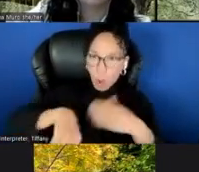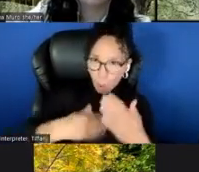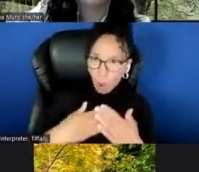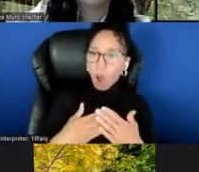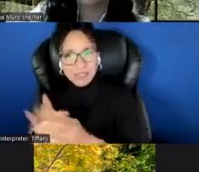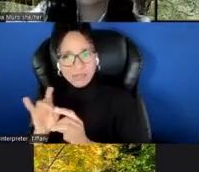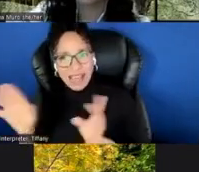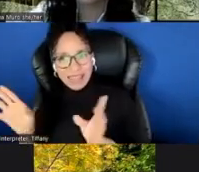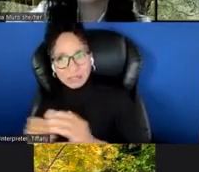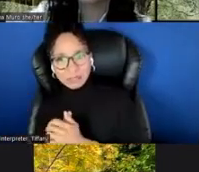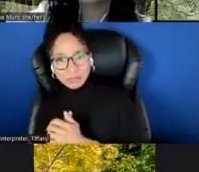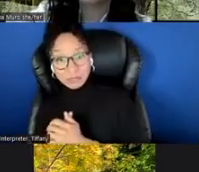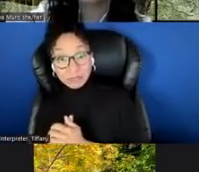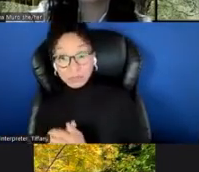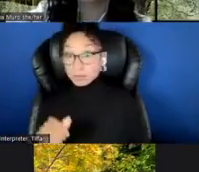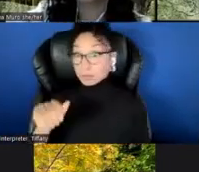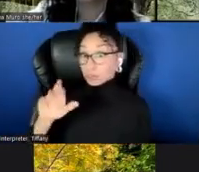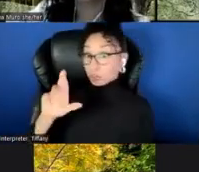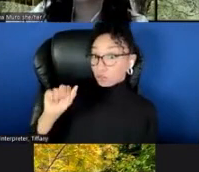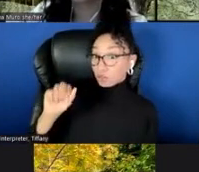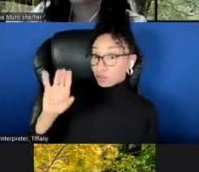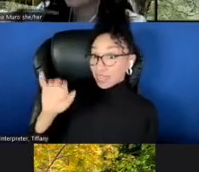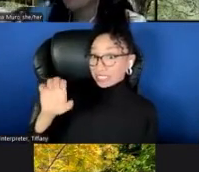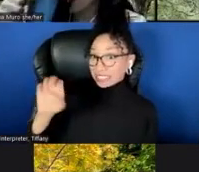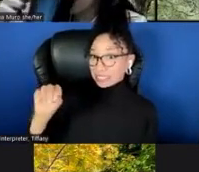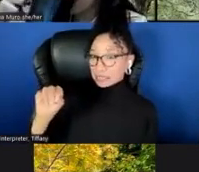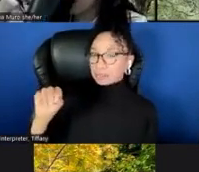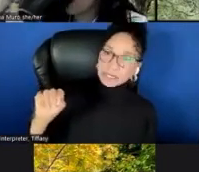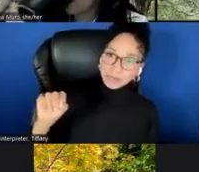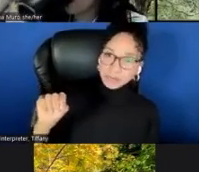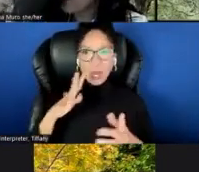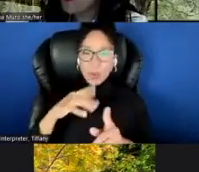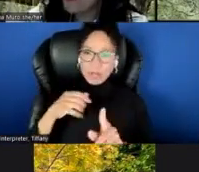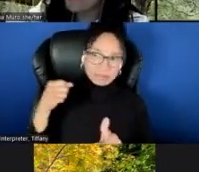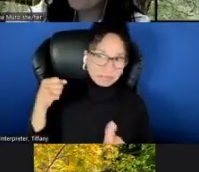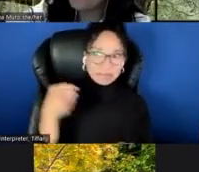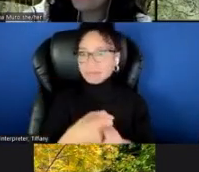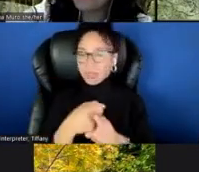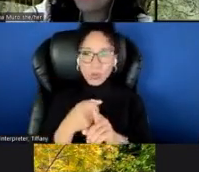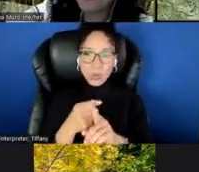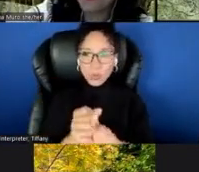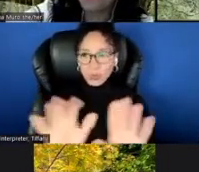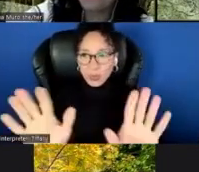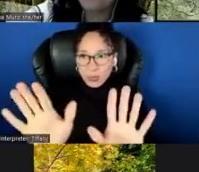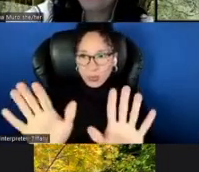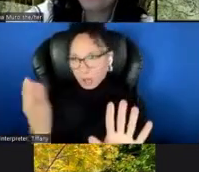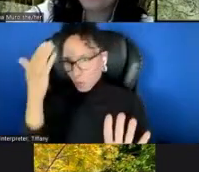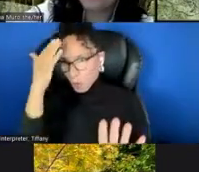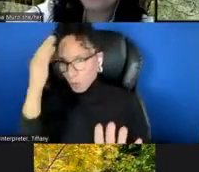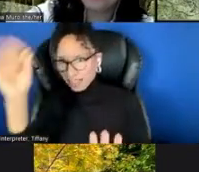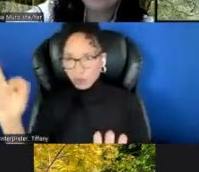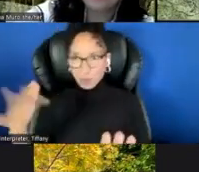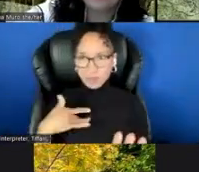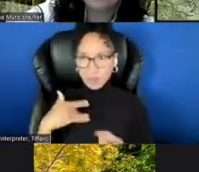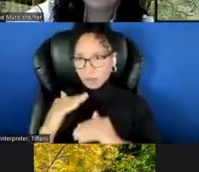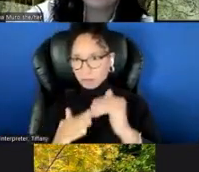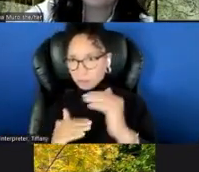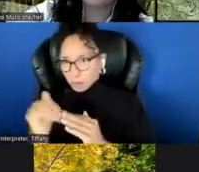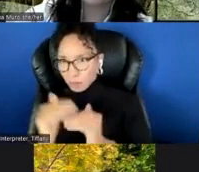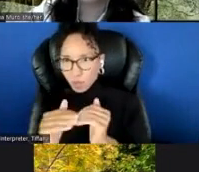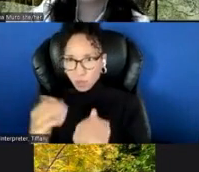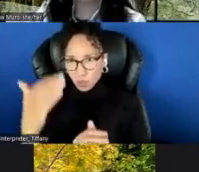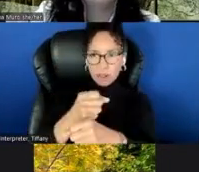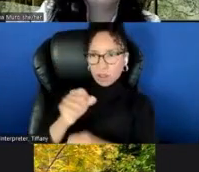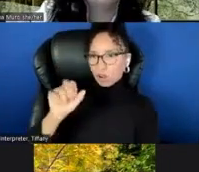What is racism? I don't want to go too low, too short, too low, hit below where you are or too far above where you are. So I'm just going to try to